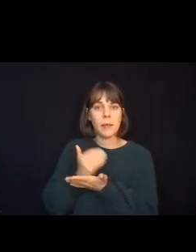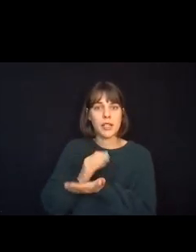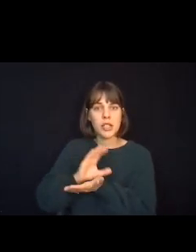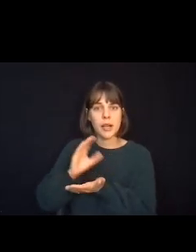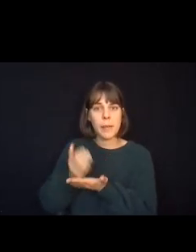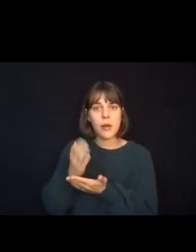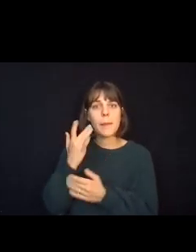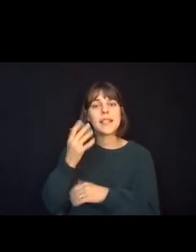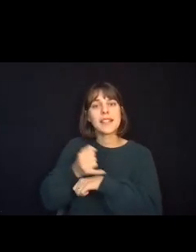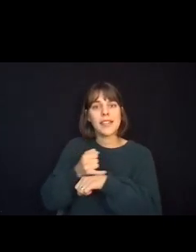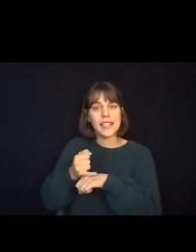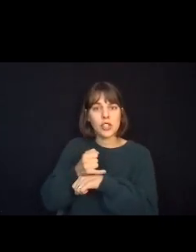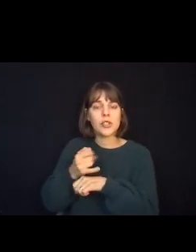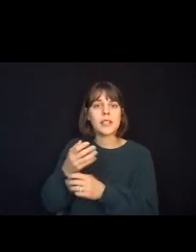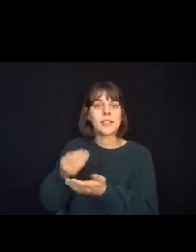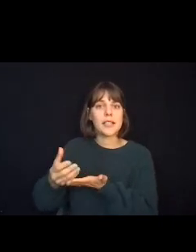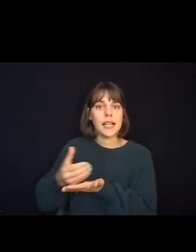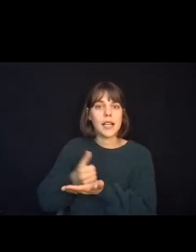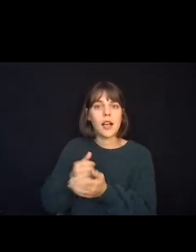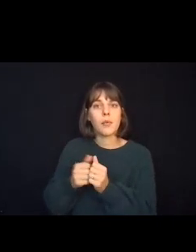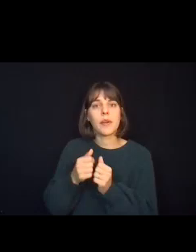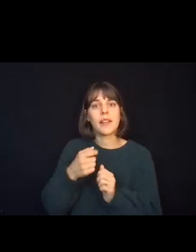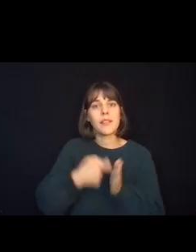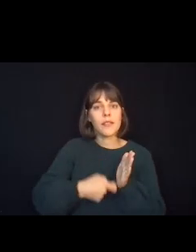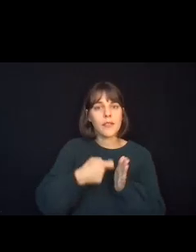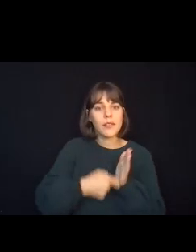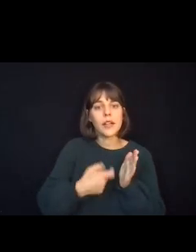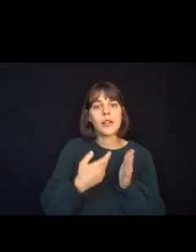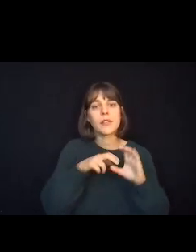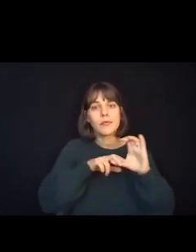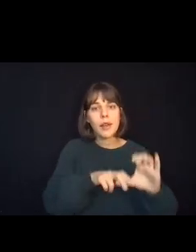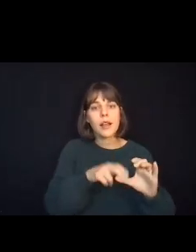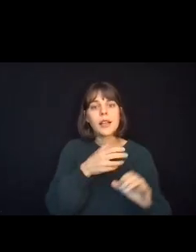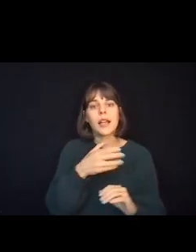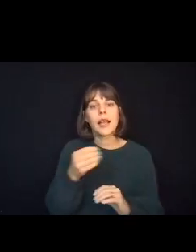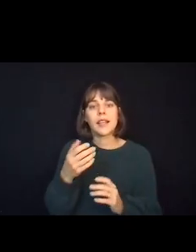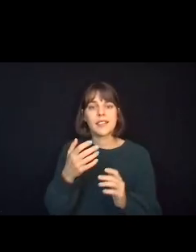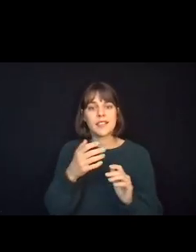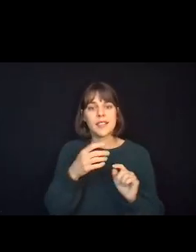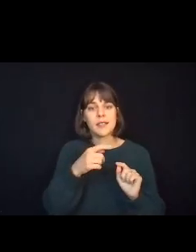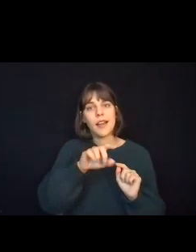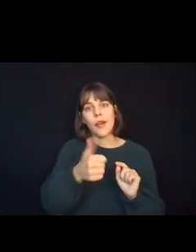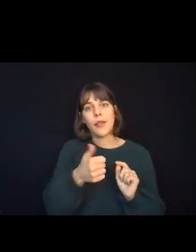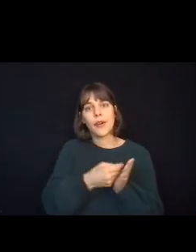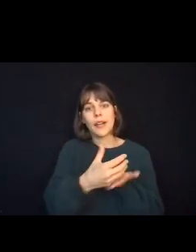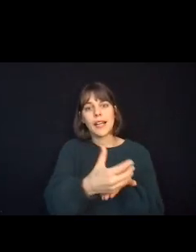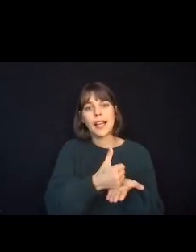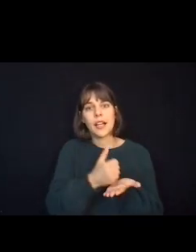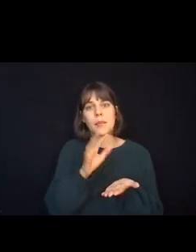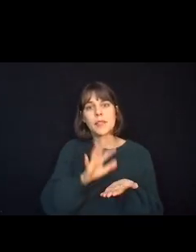interest income, with fares and other income being about $200,000 below our budgeted amount.